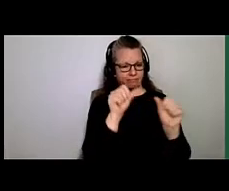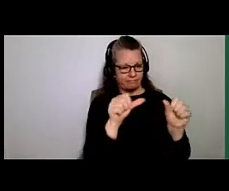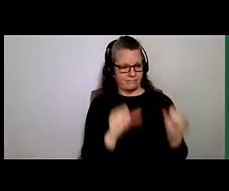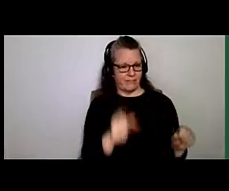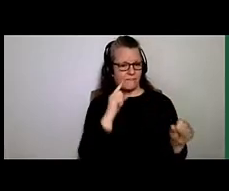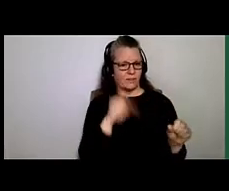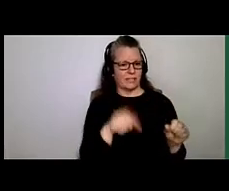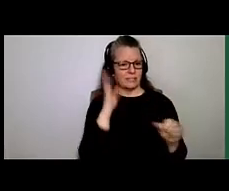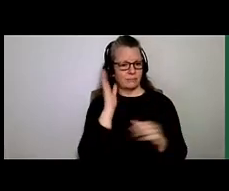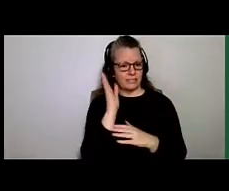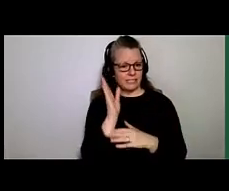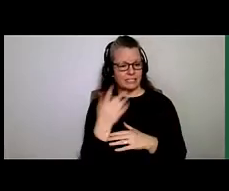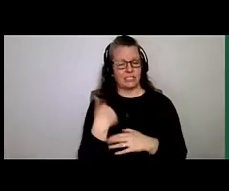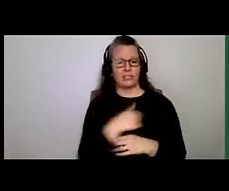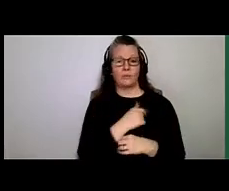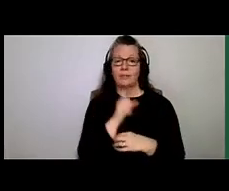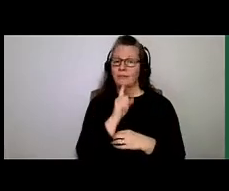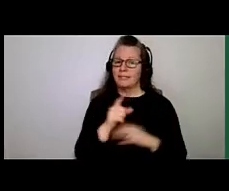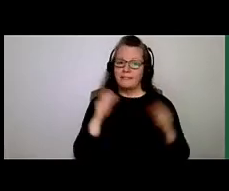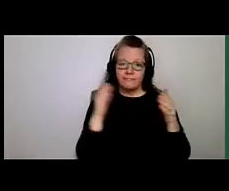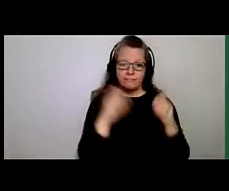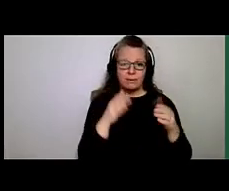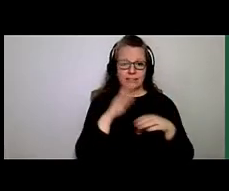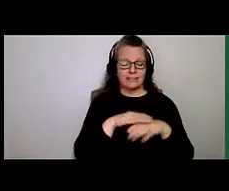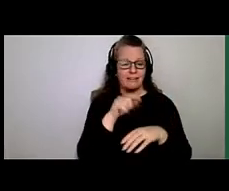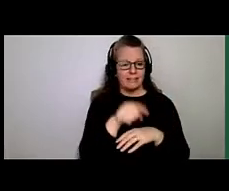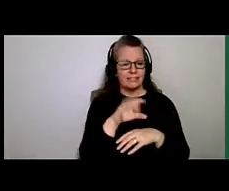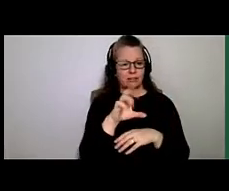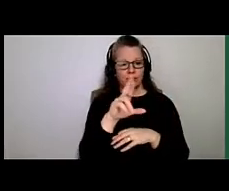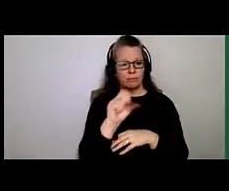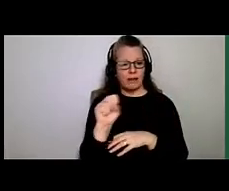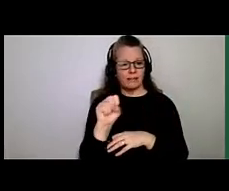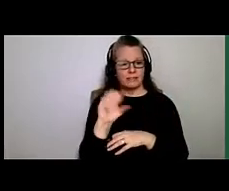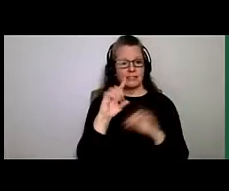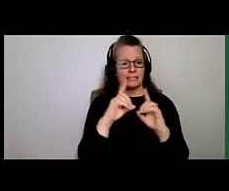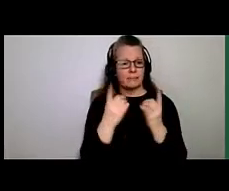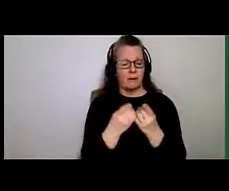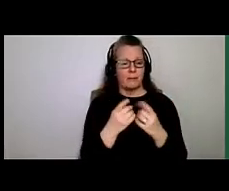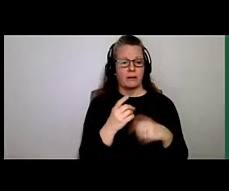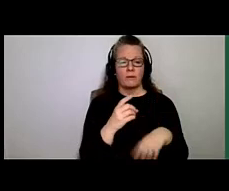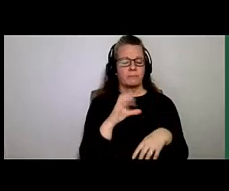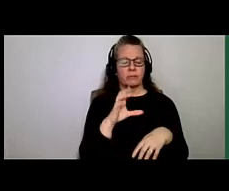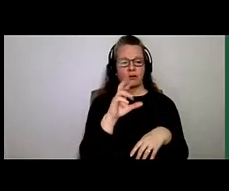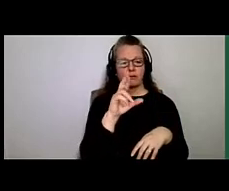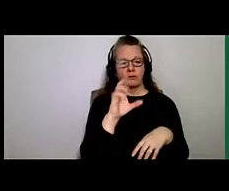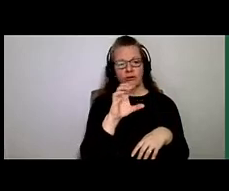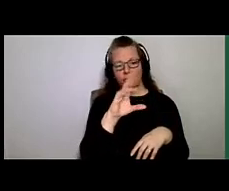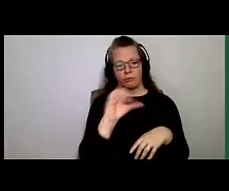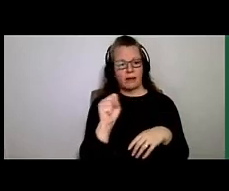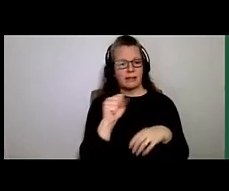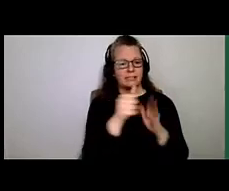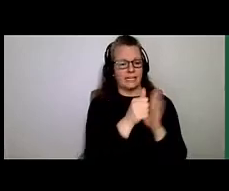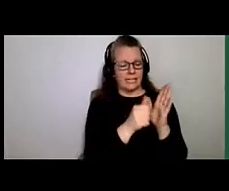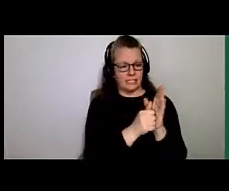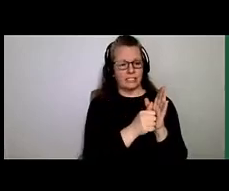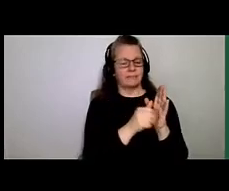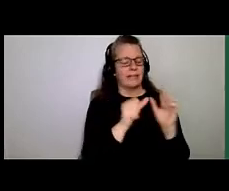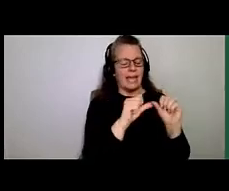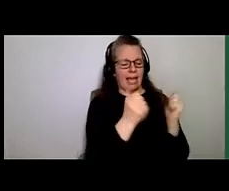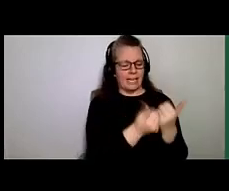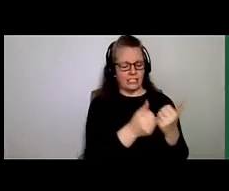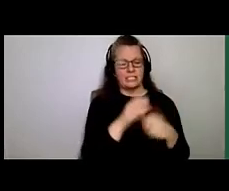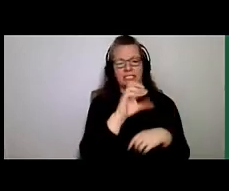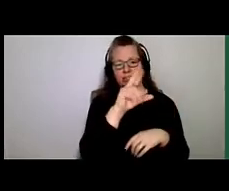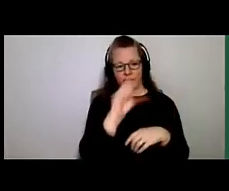presentation, we are really focused on this cross-department or cross-agency, cross-state effort to keep